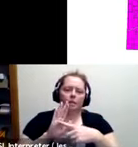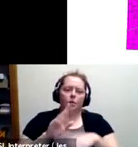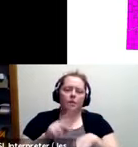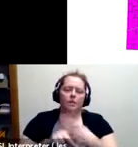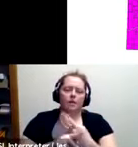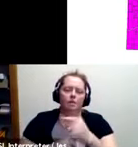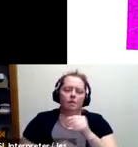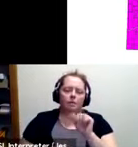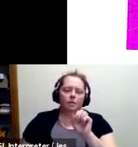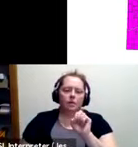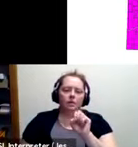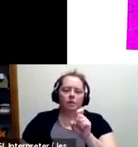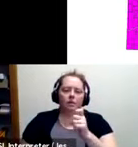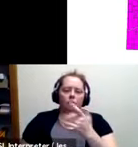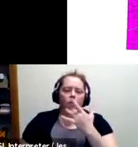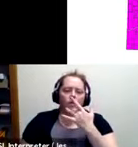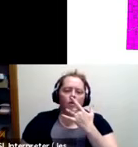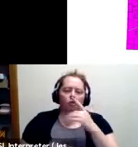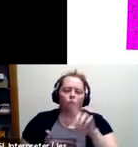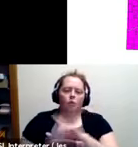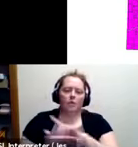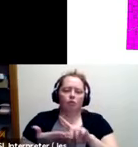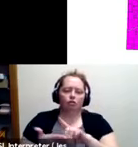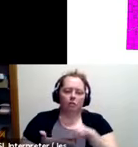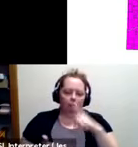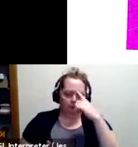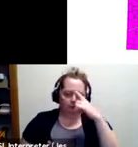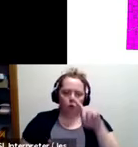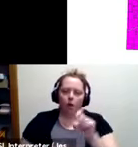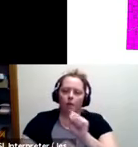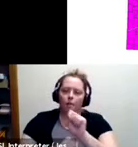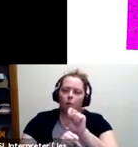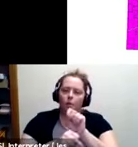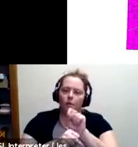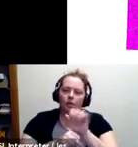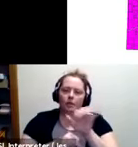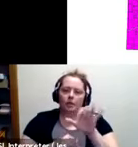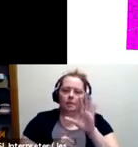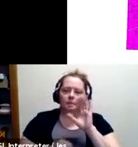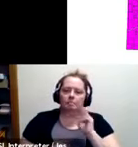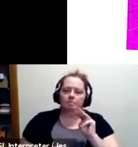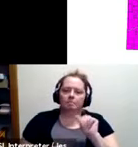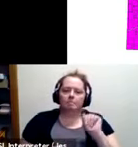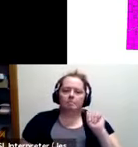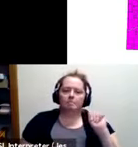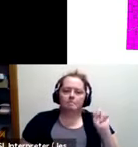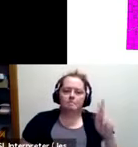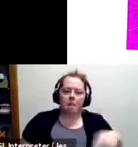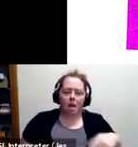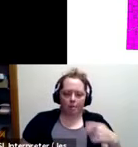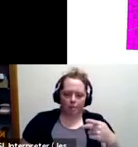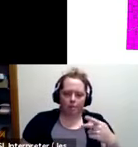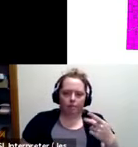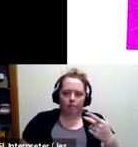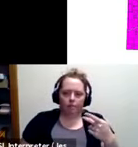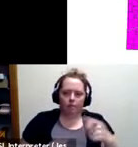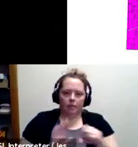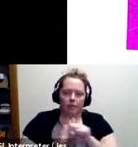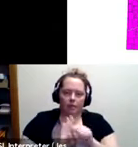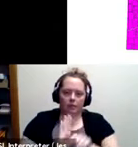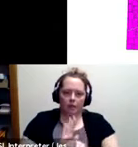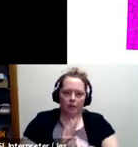is employment discrimination, and this is a map of PA, obviously. And we can see